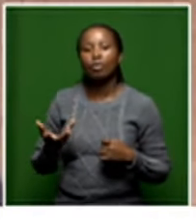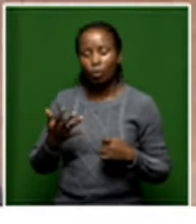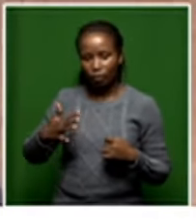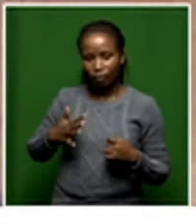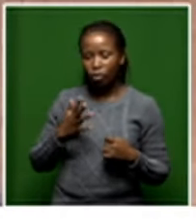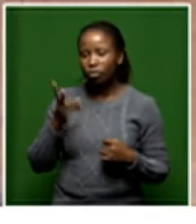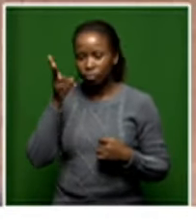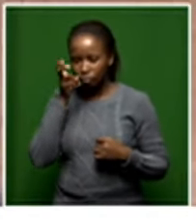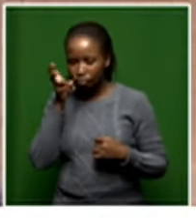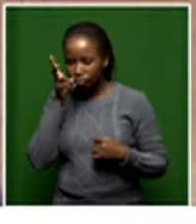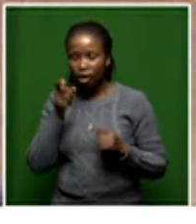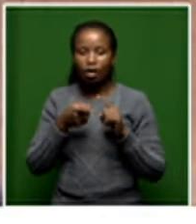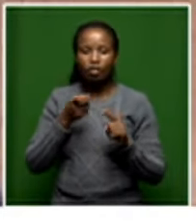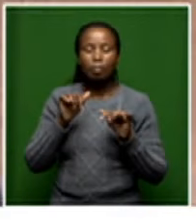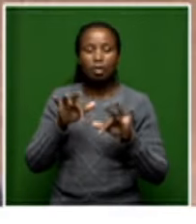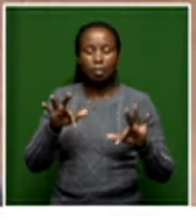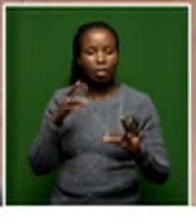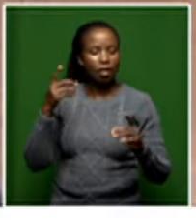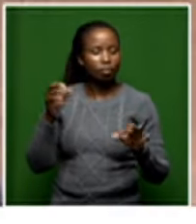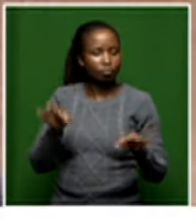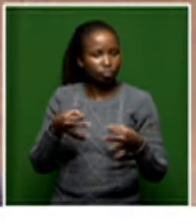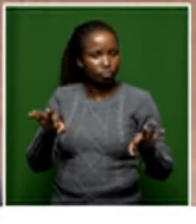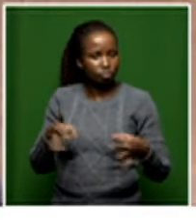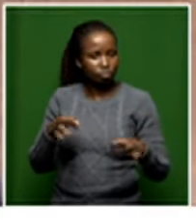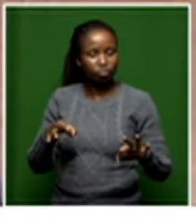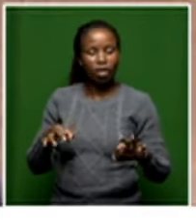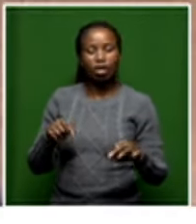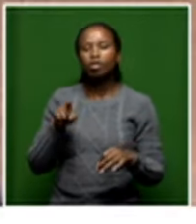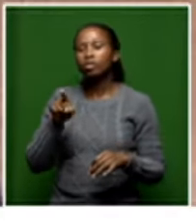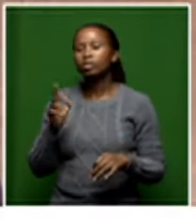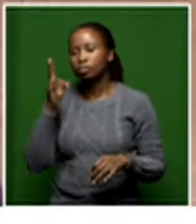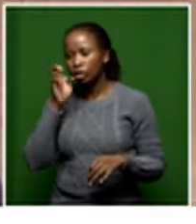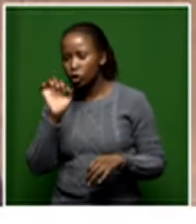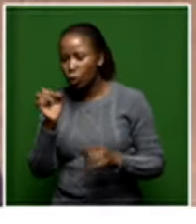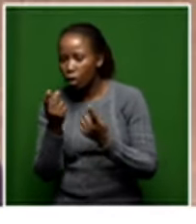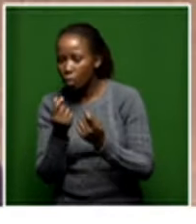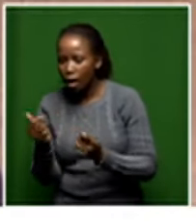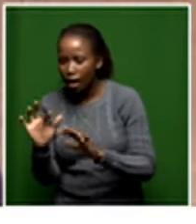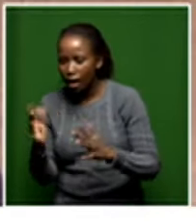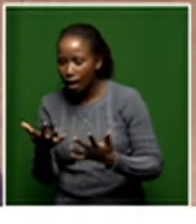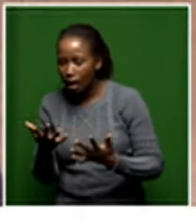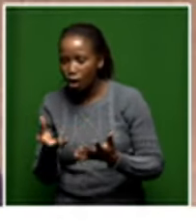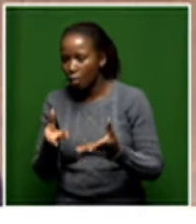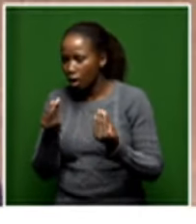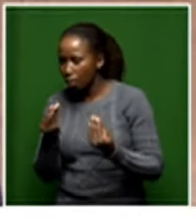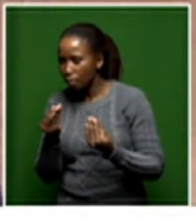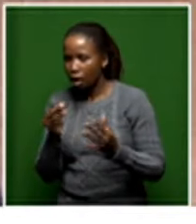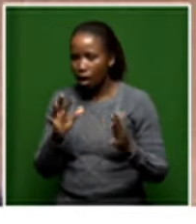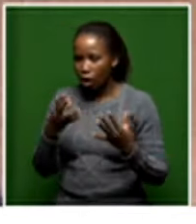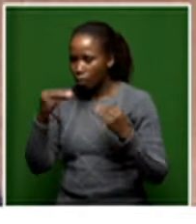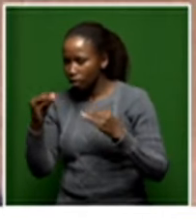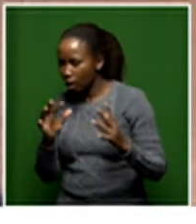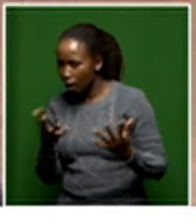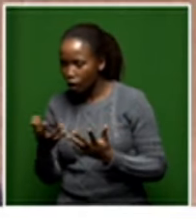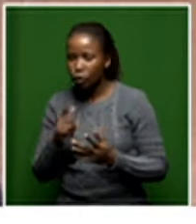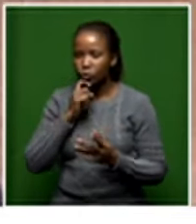from musicians and music creators what their revenue streams currently look like. We're trying to find out from them what models